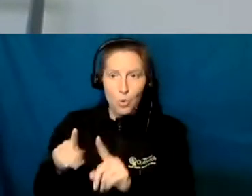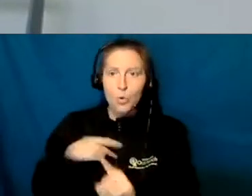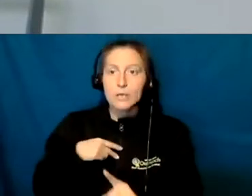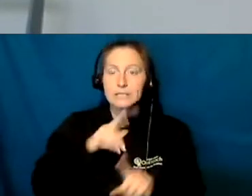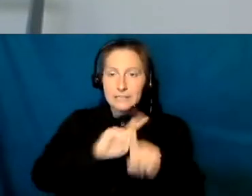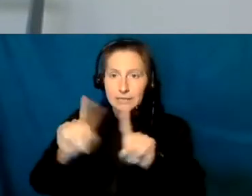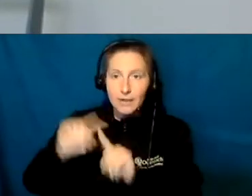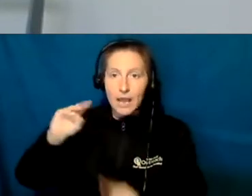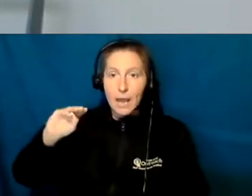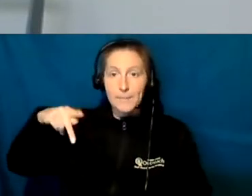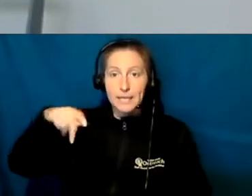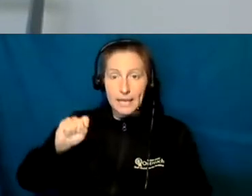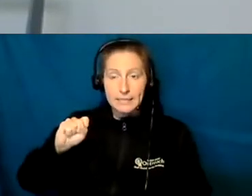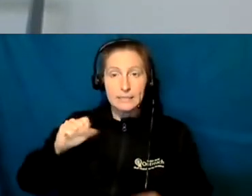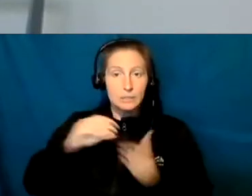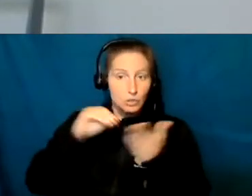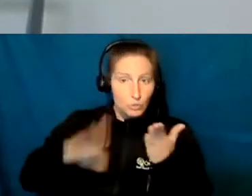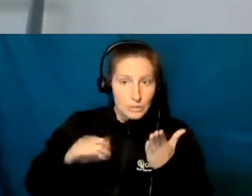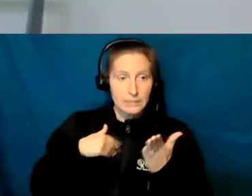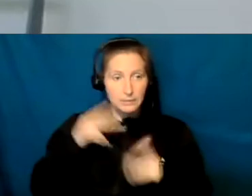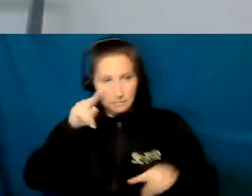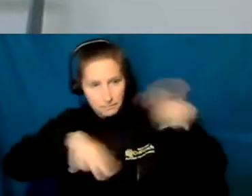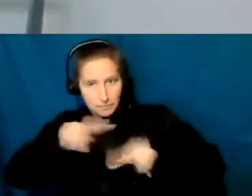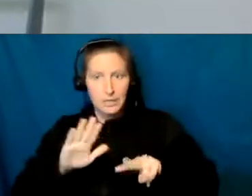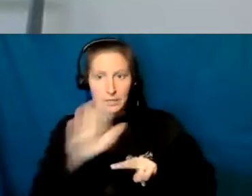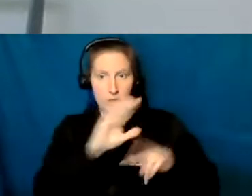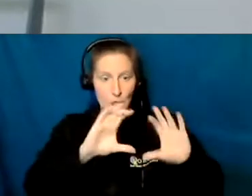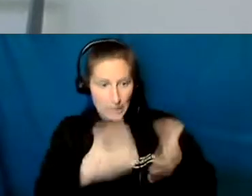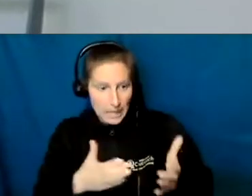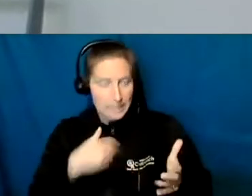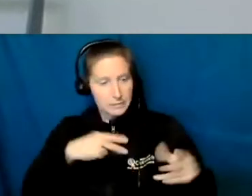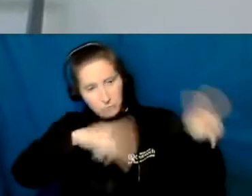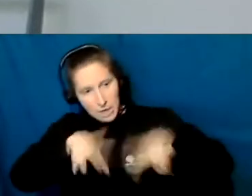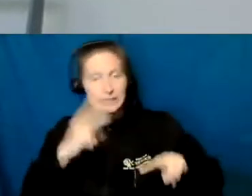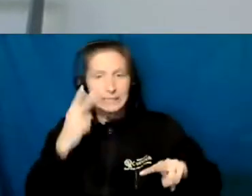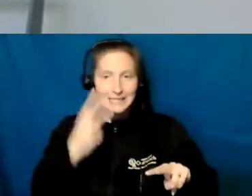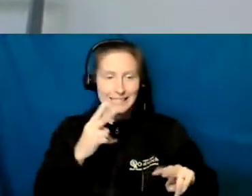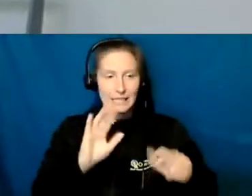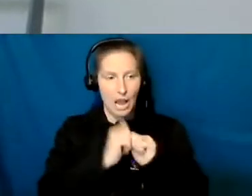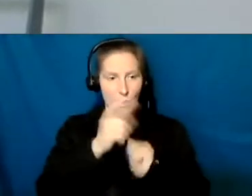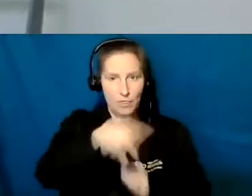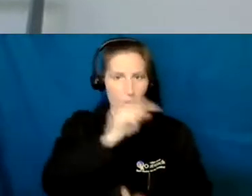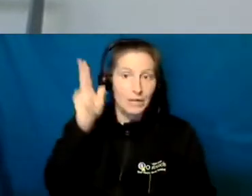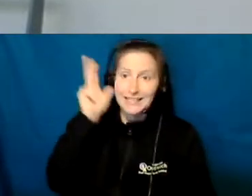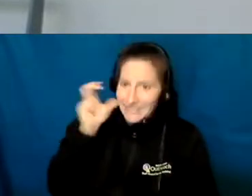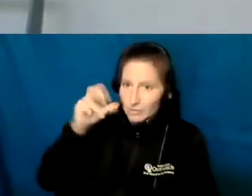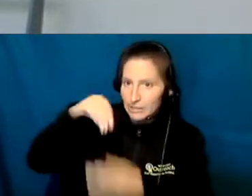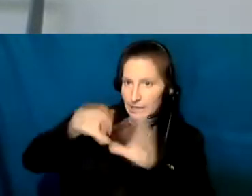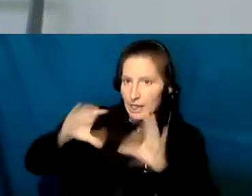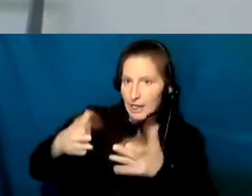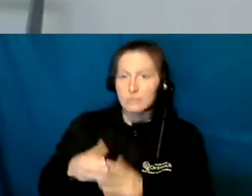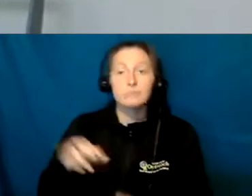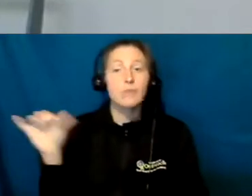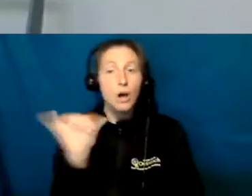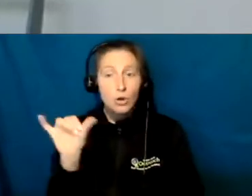their classrooms and to make sure that they're hearing the best that they can in school. But my job is also a little